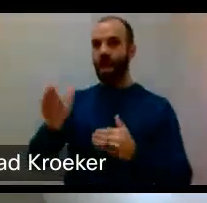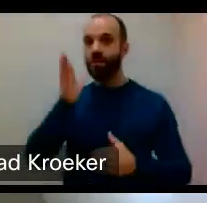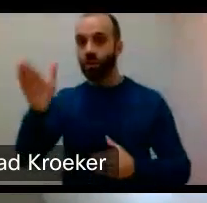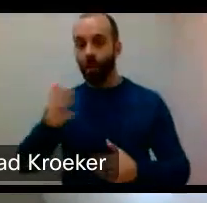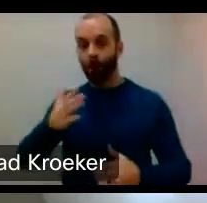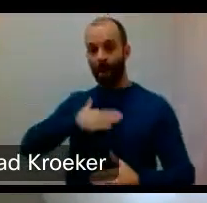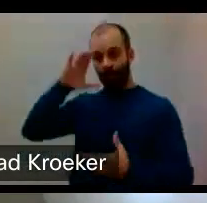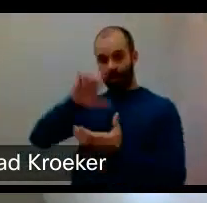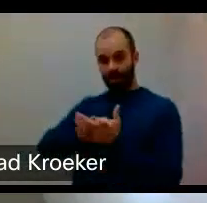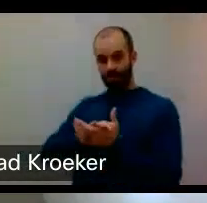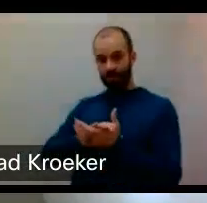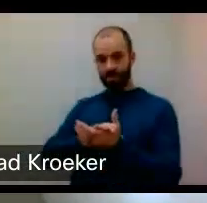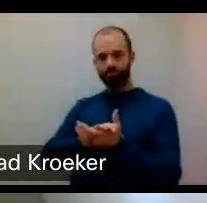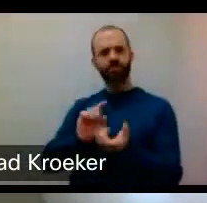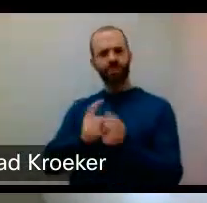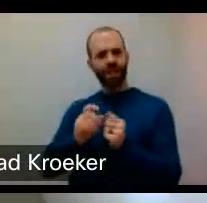moving forward.